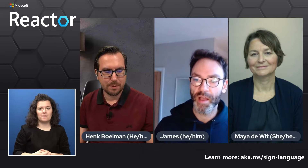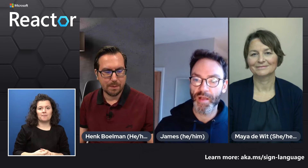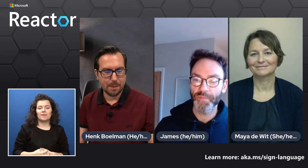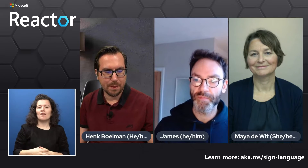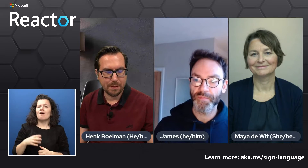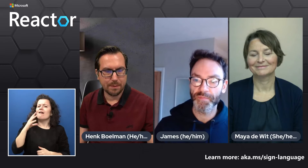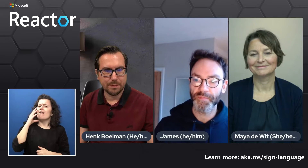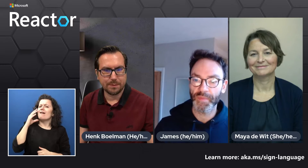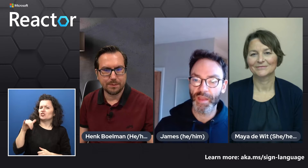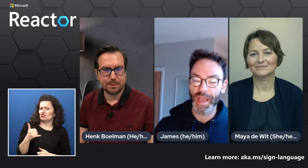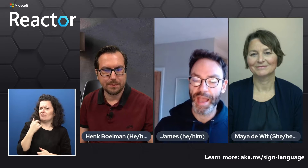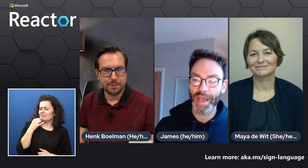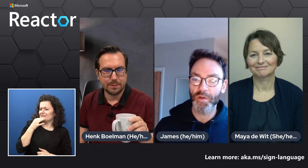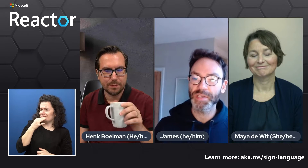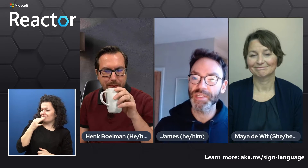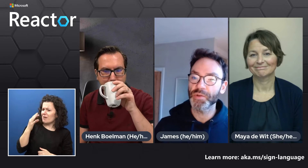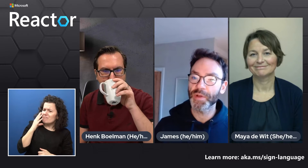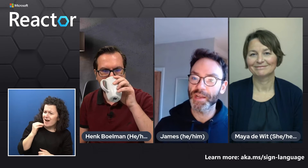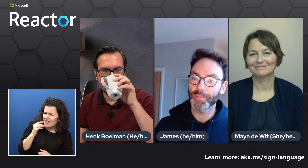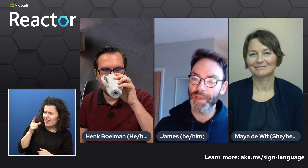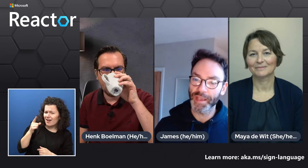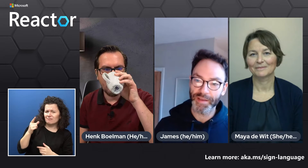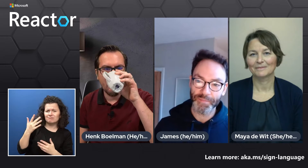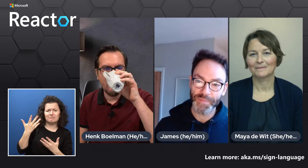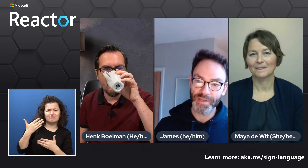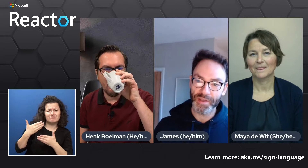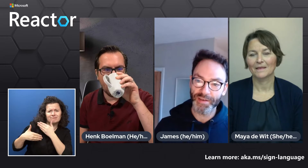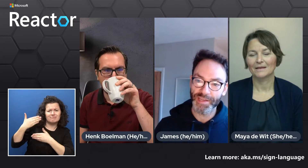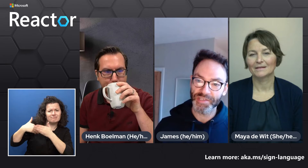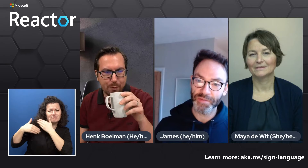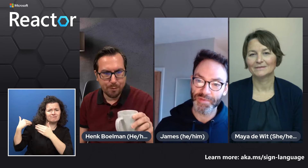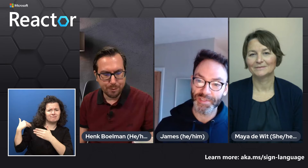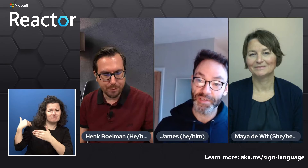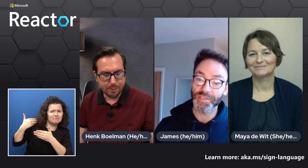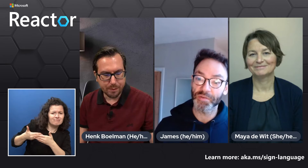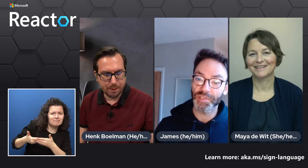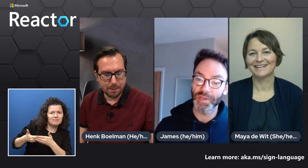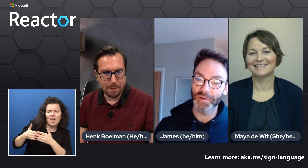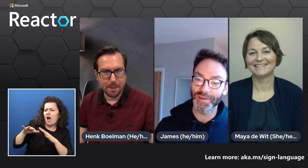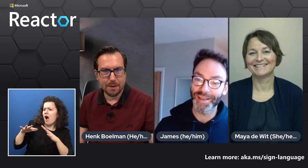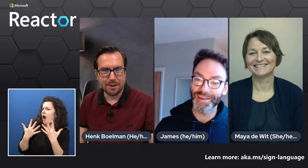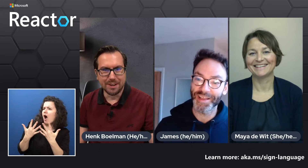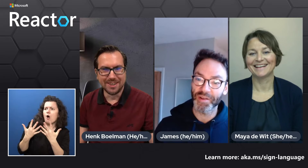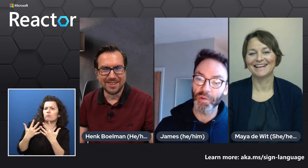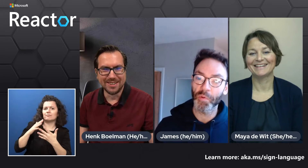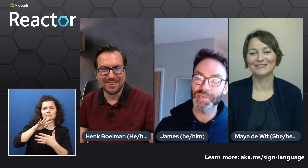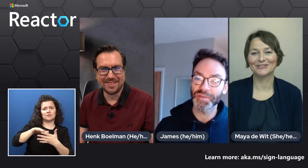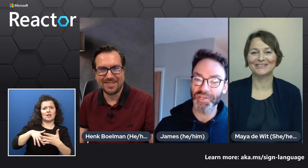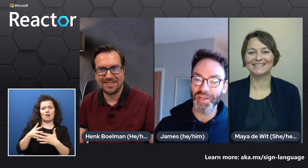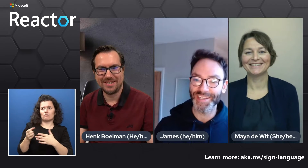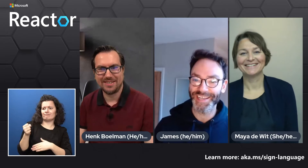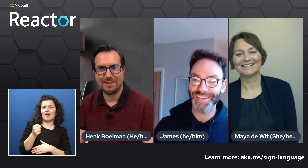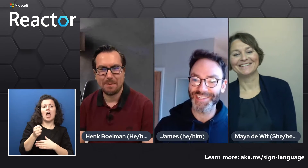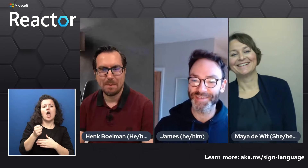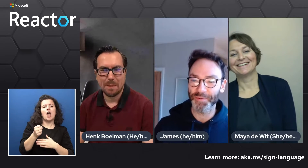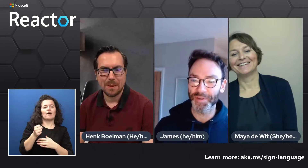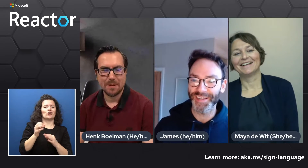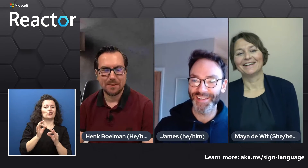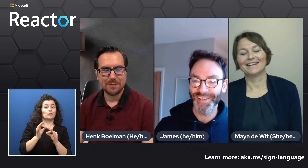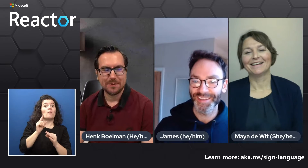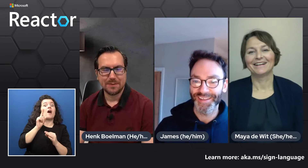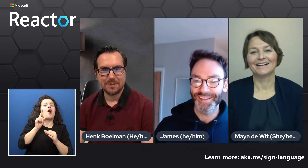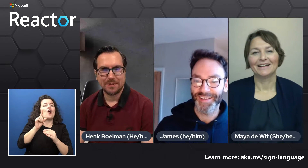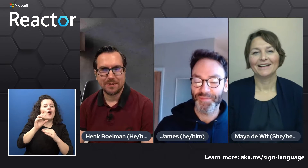So how did you end up being a sign interpreter consultant? Sure. To this